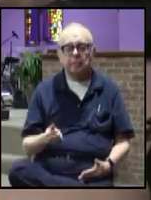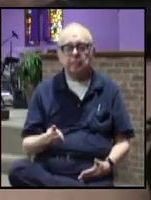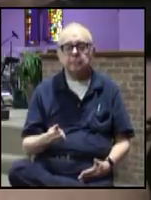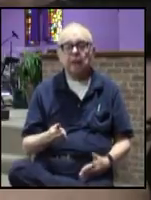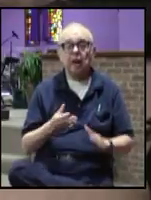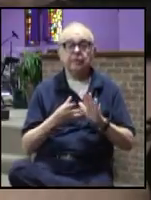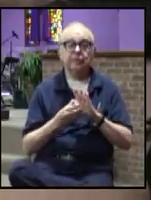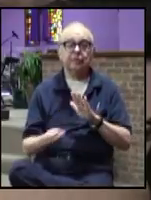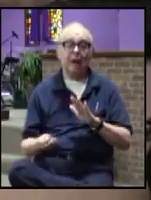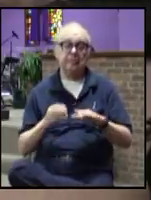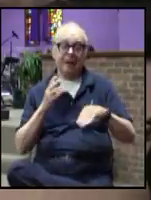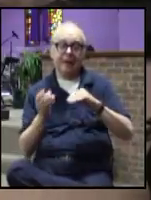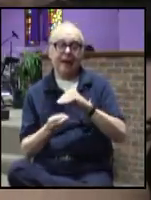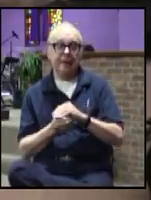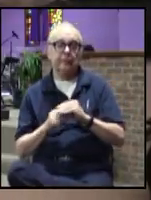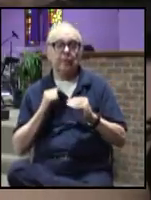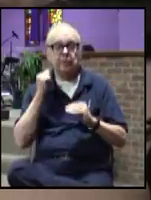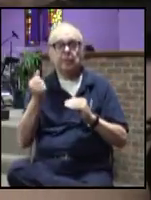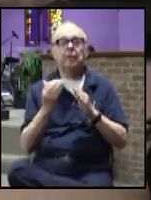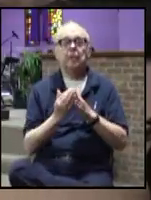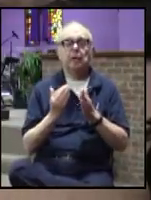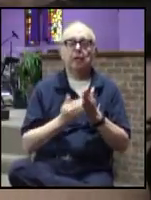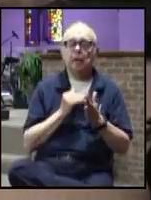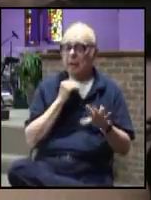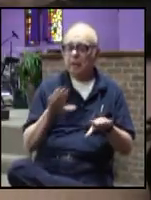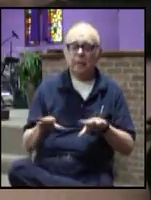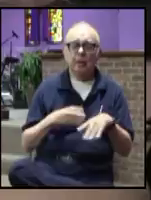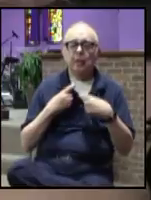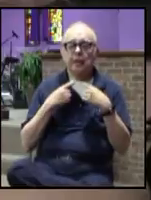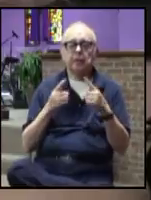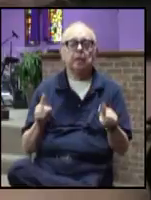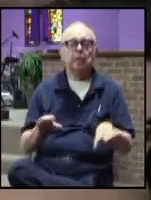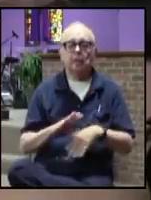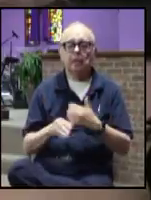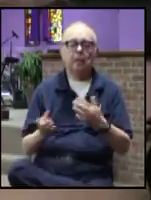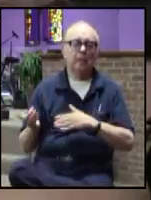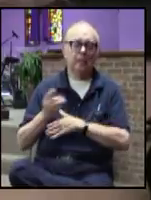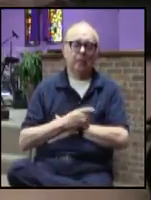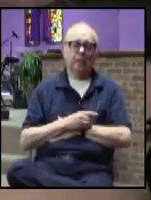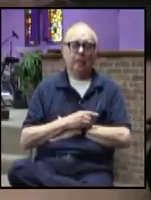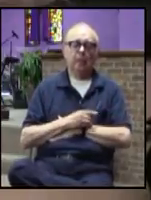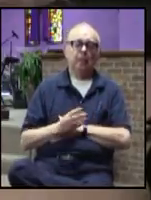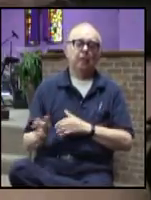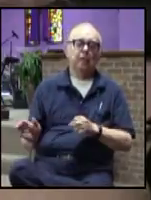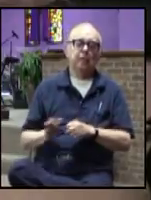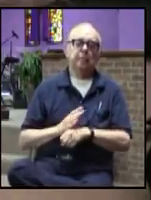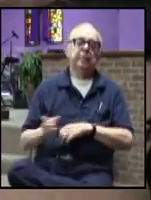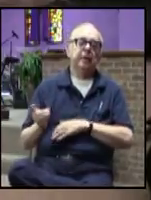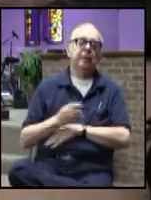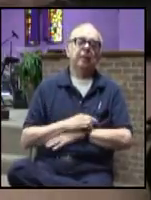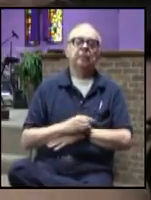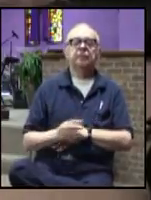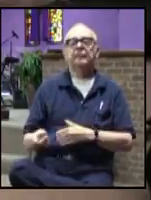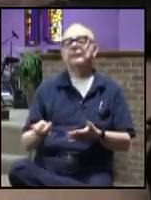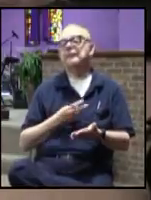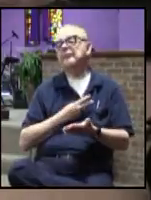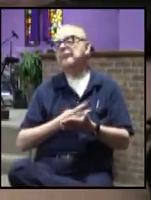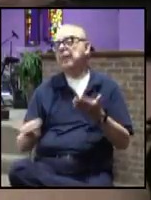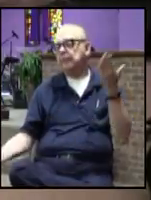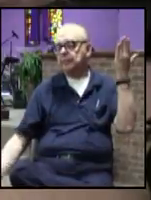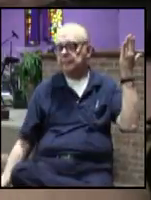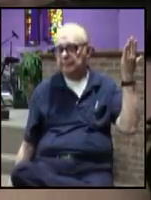just copy and paste. Because I didn't get one thing accomplished all day, and this whole day was a failure.